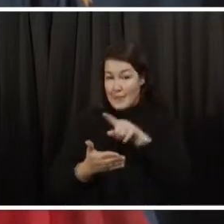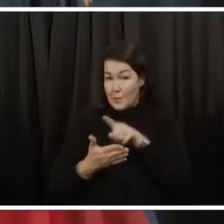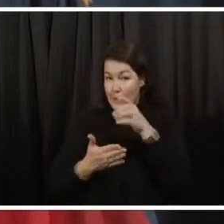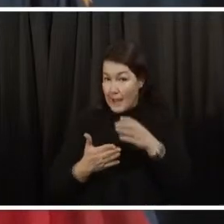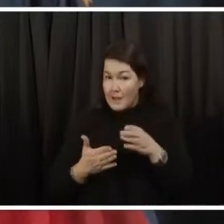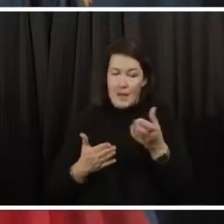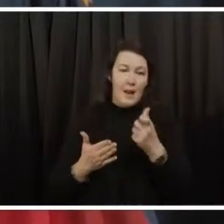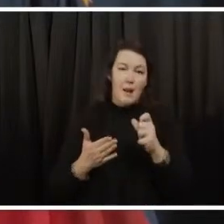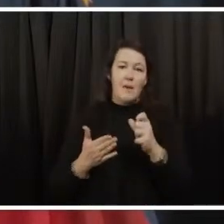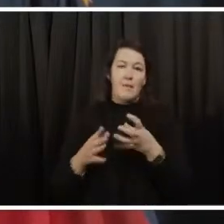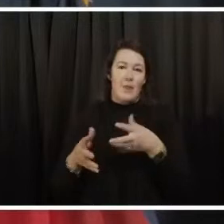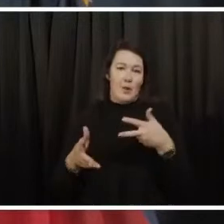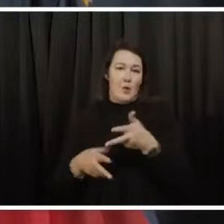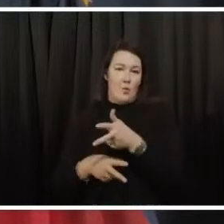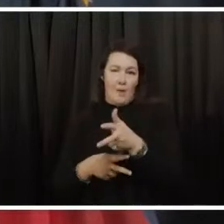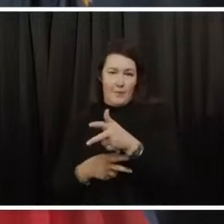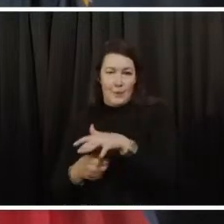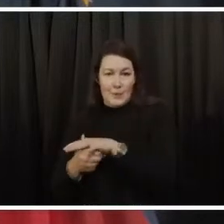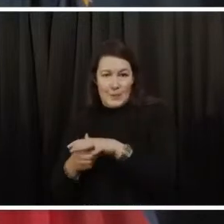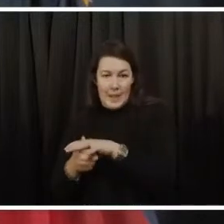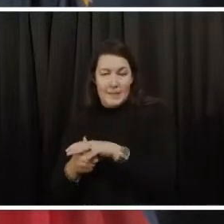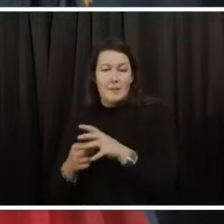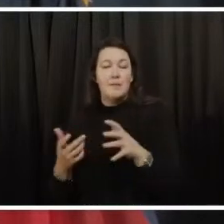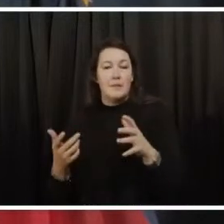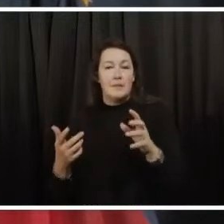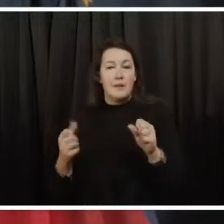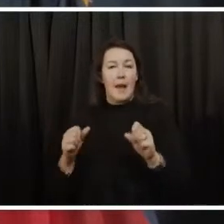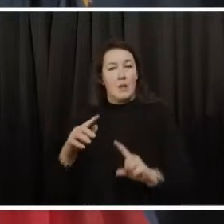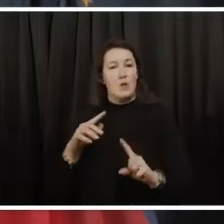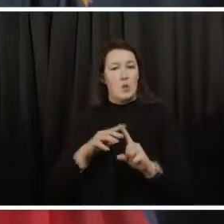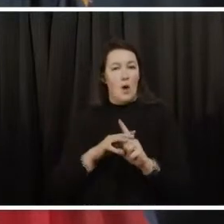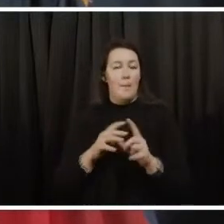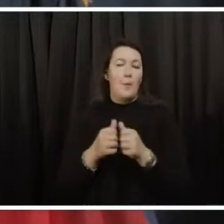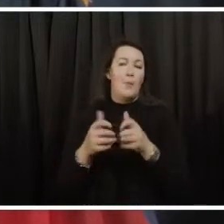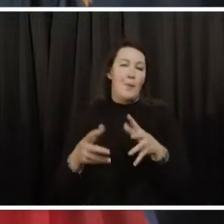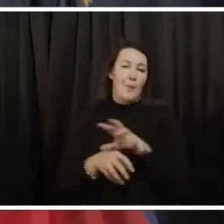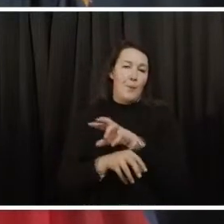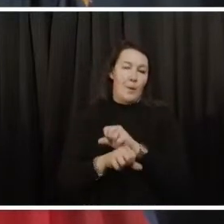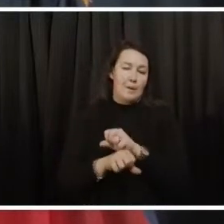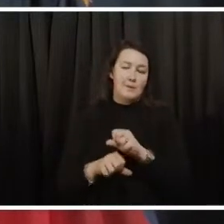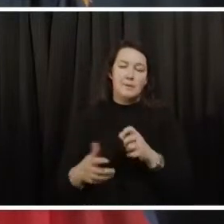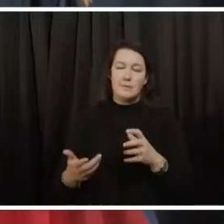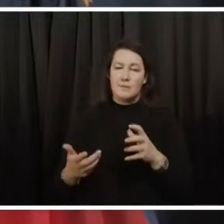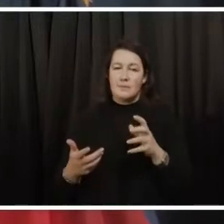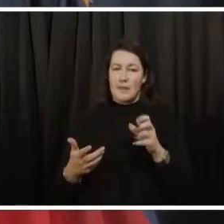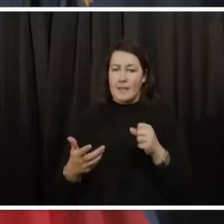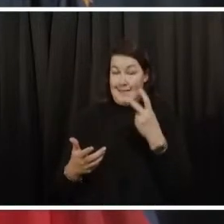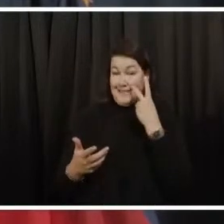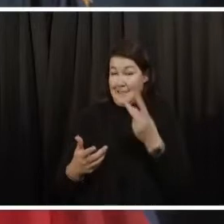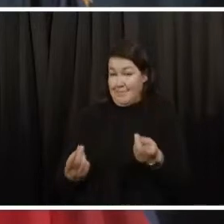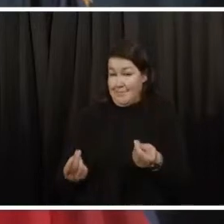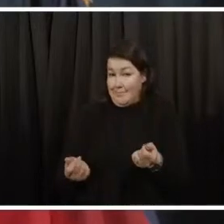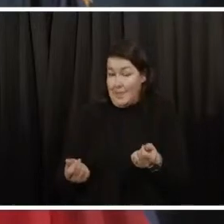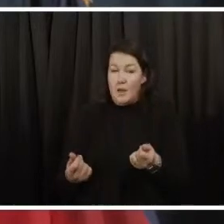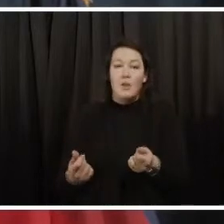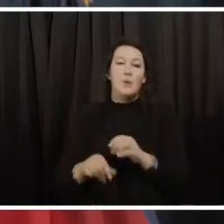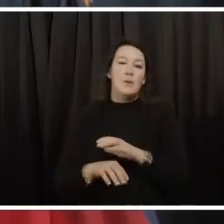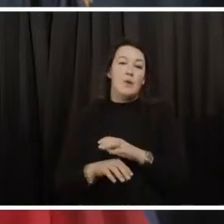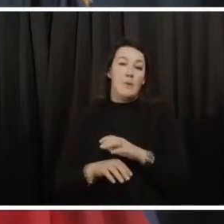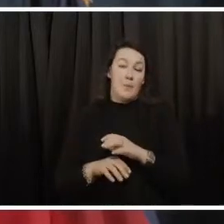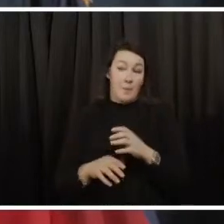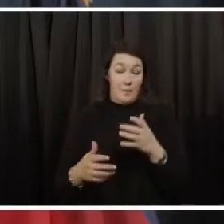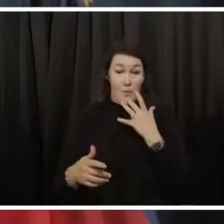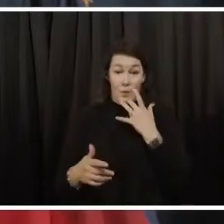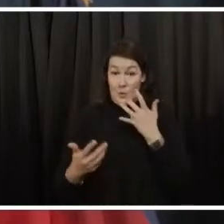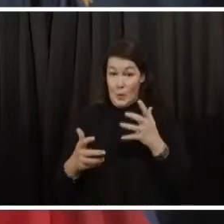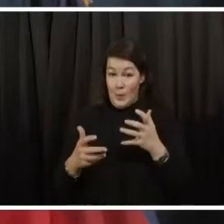those drive-through sites. You can set up an appointment, or you can show up without an appointment, and you should be seen relatively soon. But to be sure you don't have to wait, go ahead and set up an